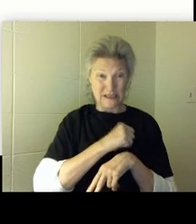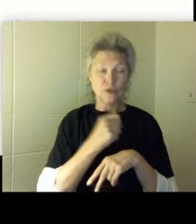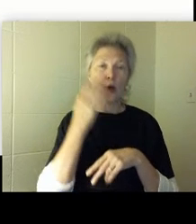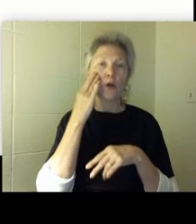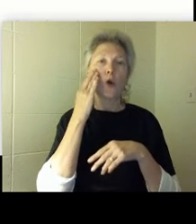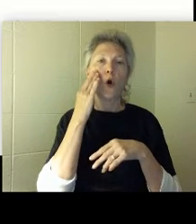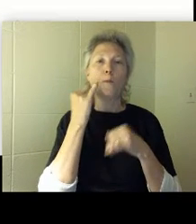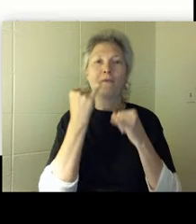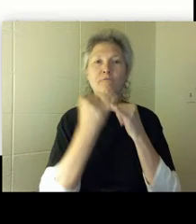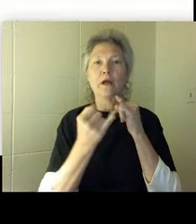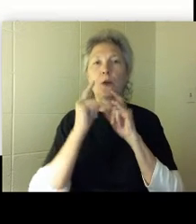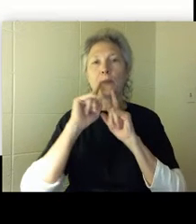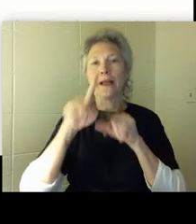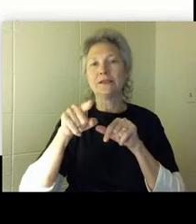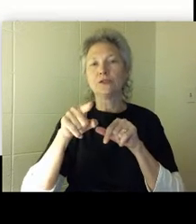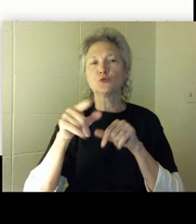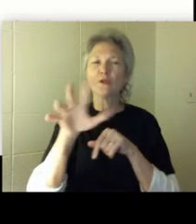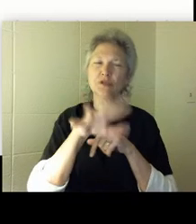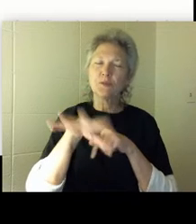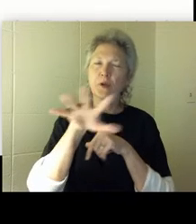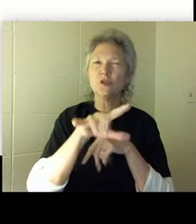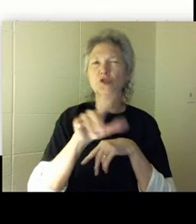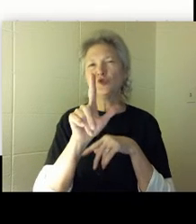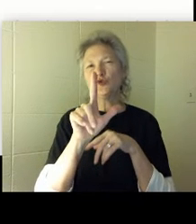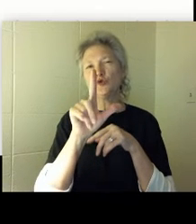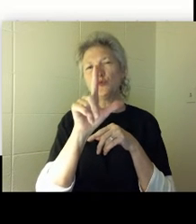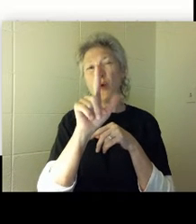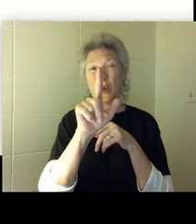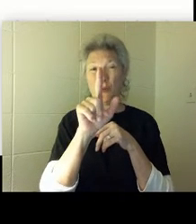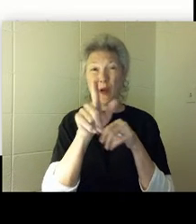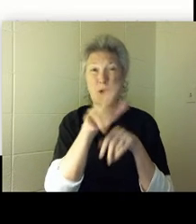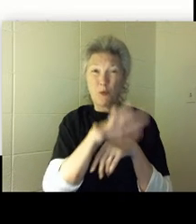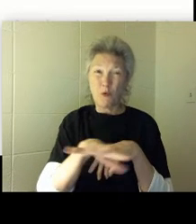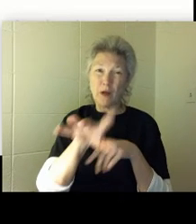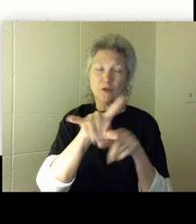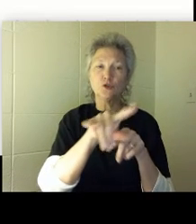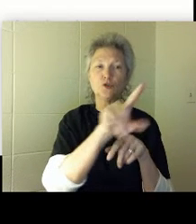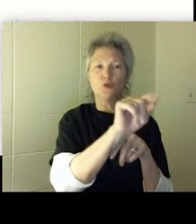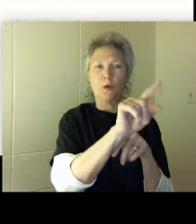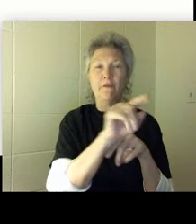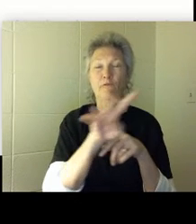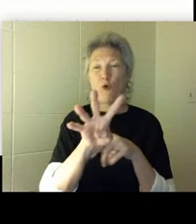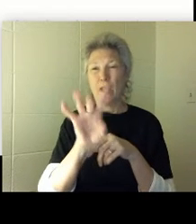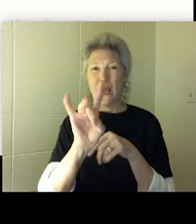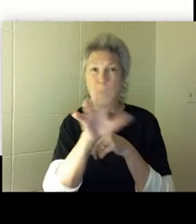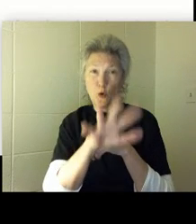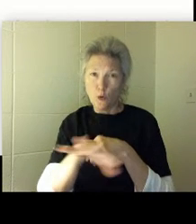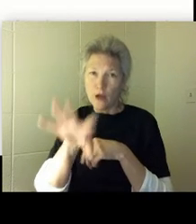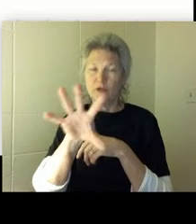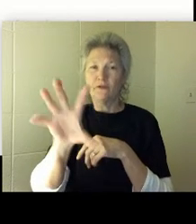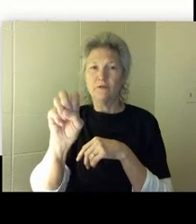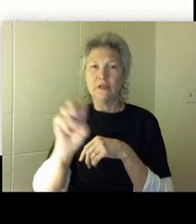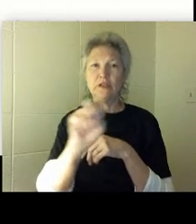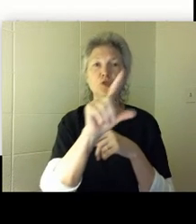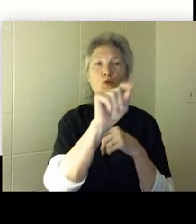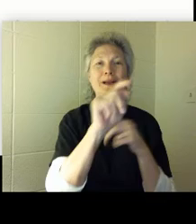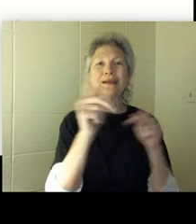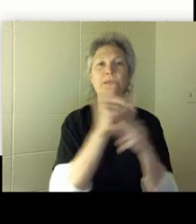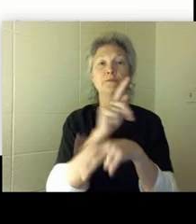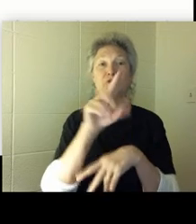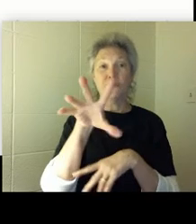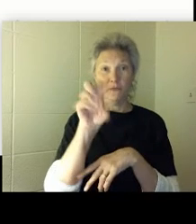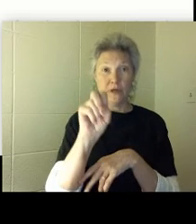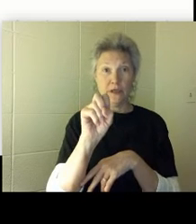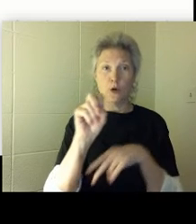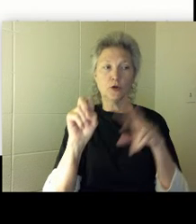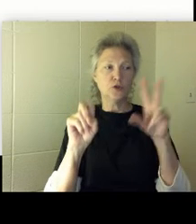product is reasonable. So I'm going to round 21 to 20, and I'm going to round 48 to 50. 20 times 50, if I think of it